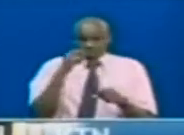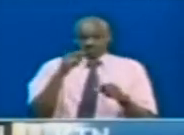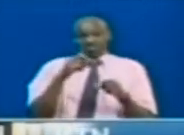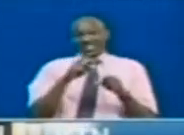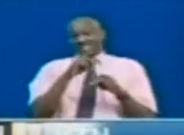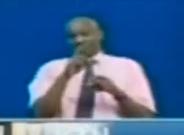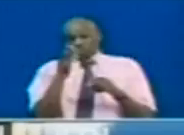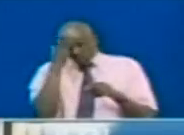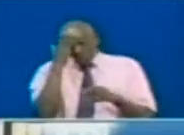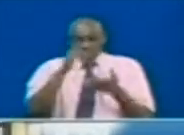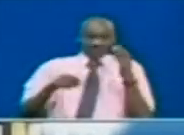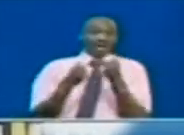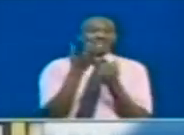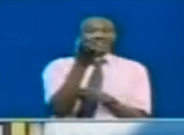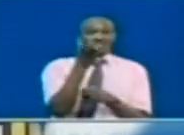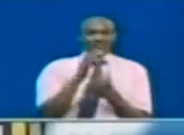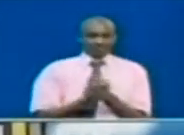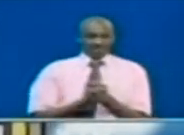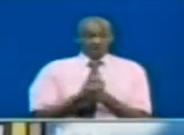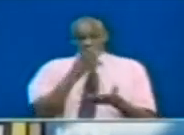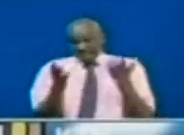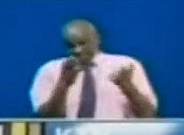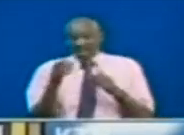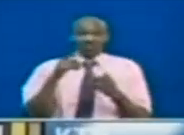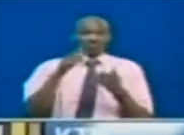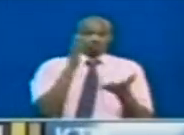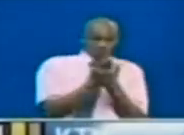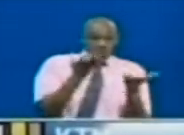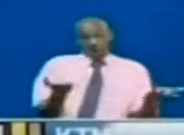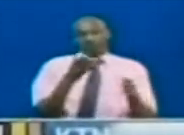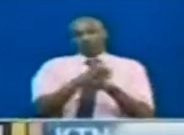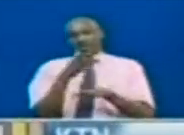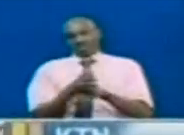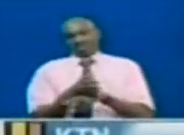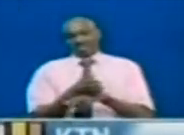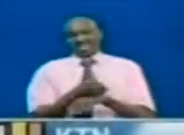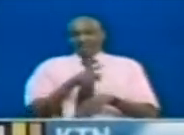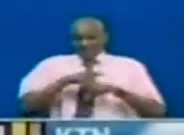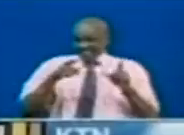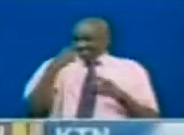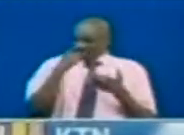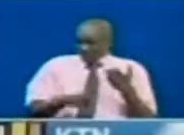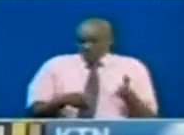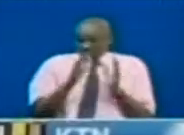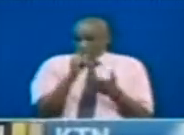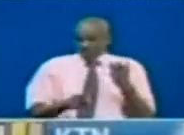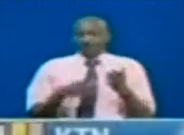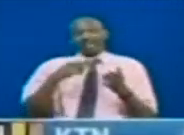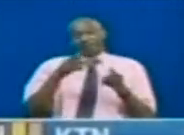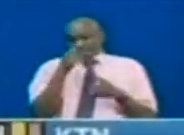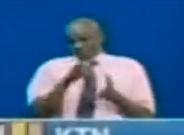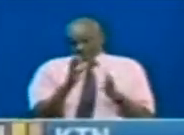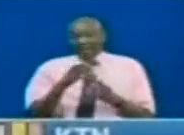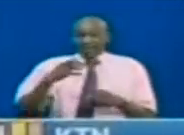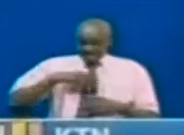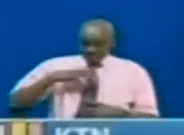what actually was happening or whether the allegations are true. Whereas the straightforward way is said to be by the victims